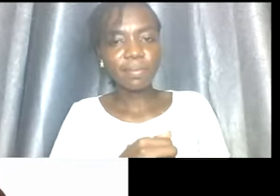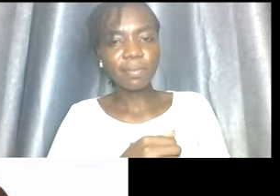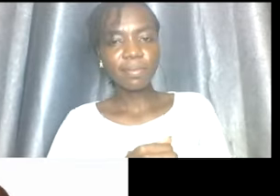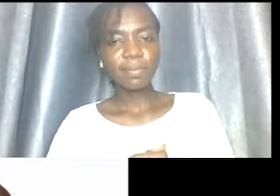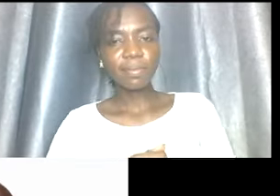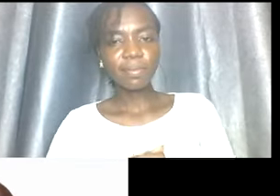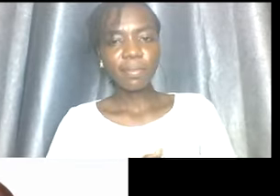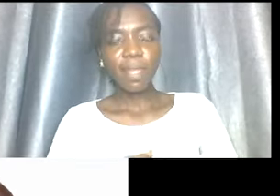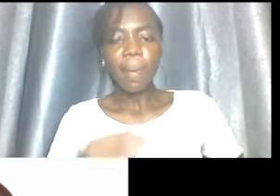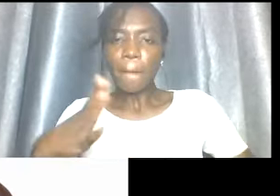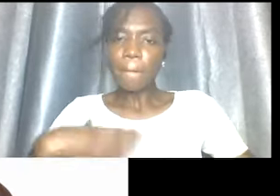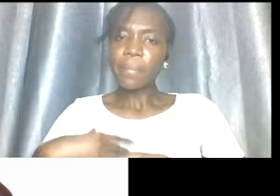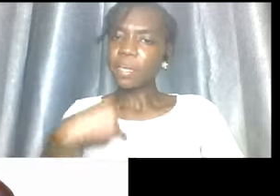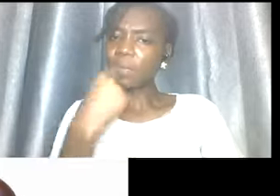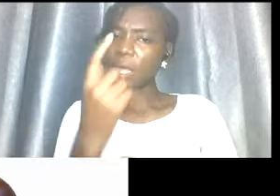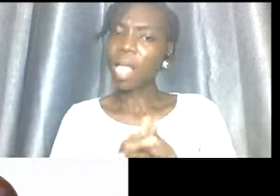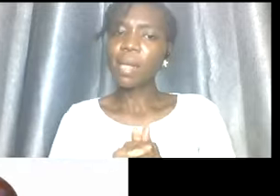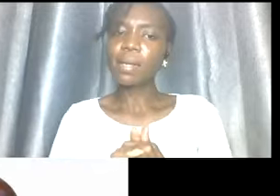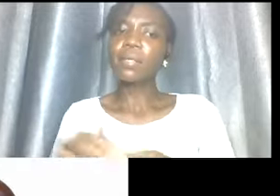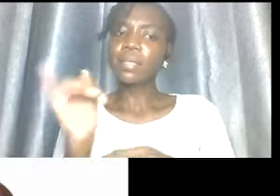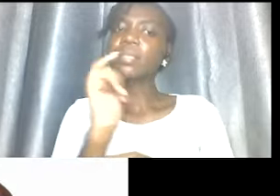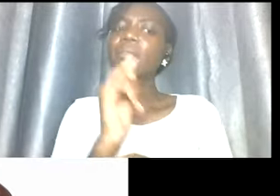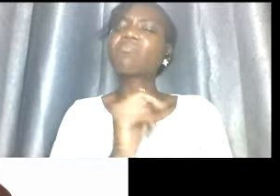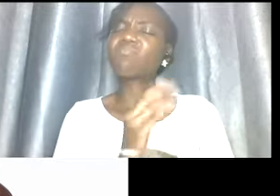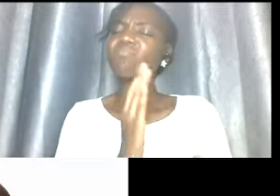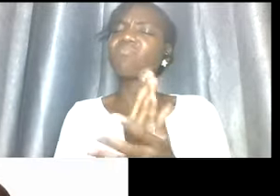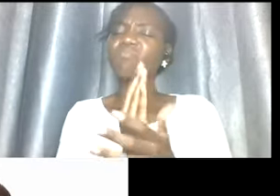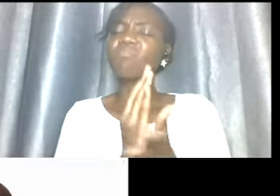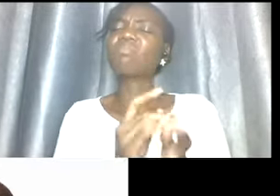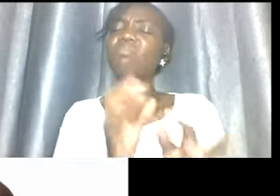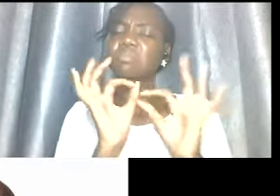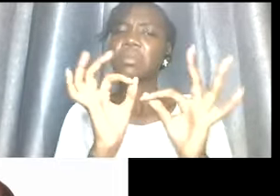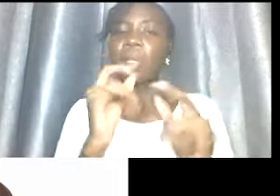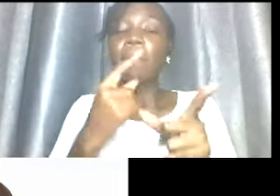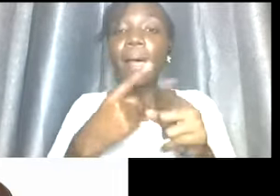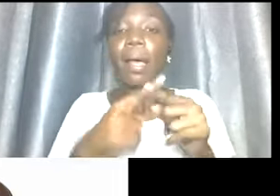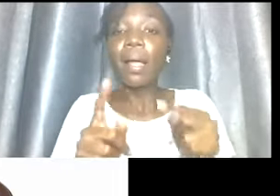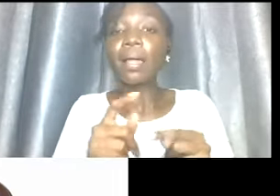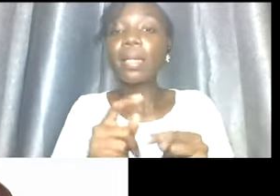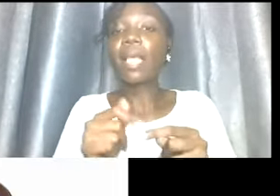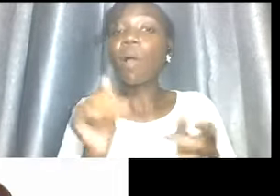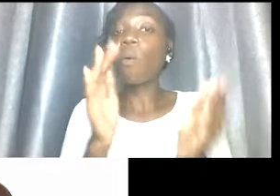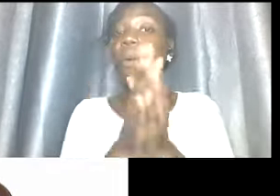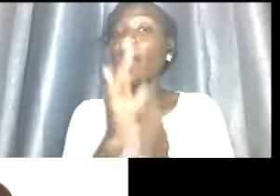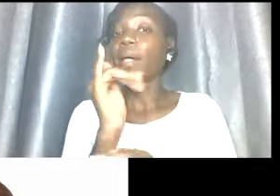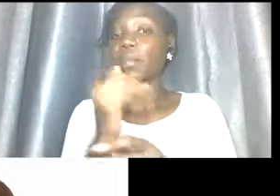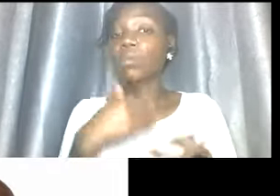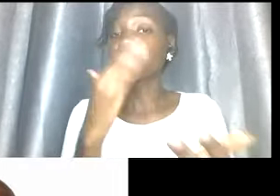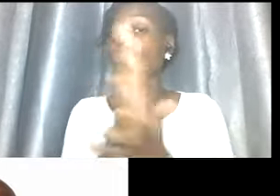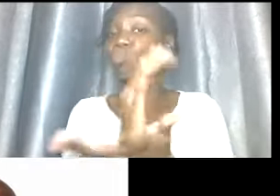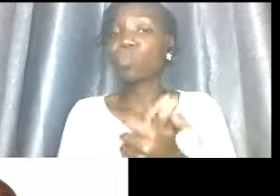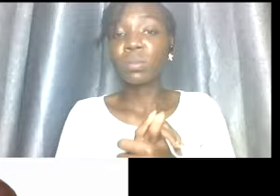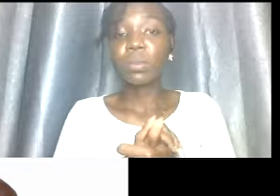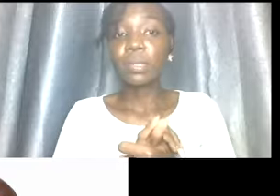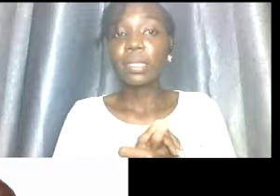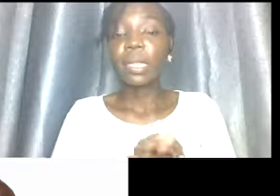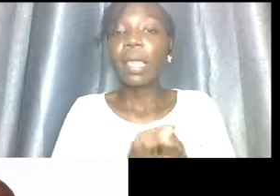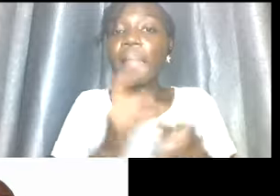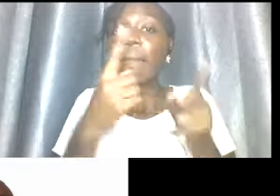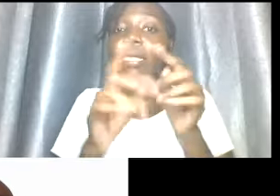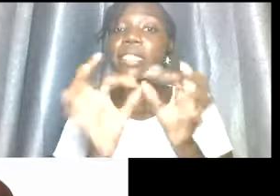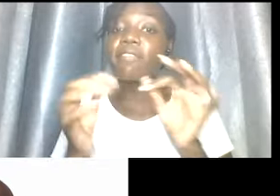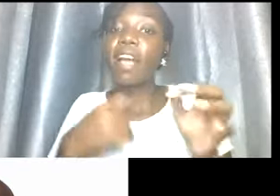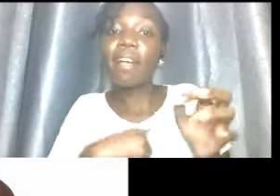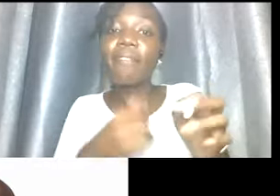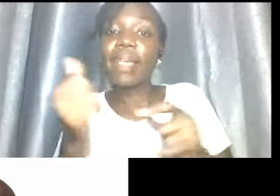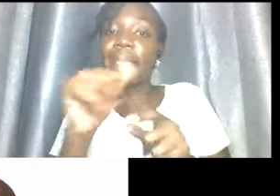I said it was a bill of goods, but it really wasn't, because it was actually true. But in anything that you do, anywhere